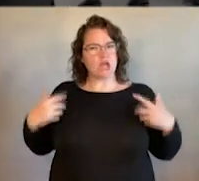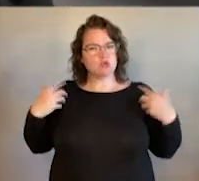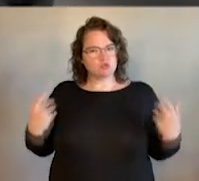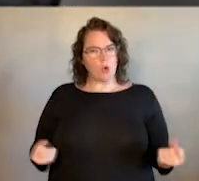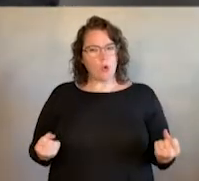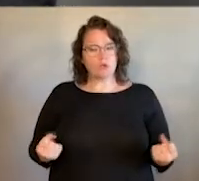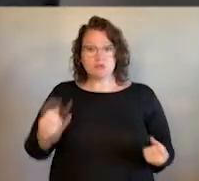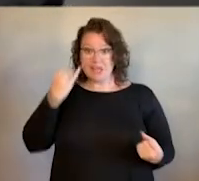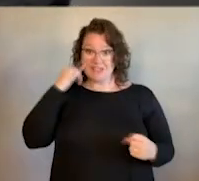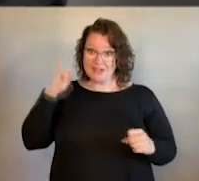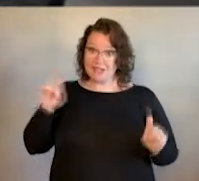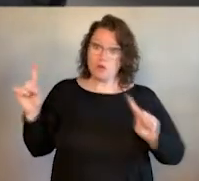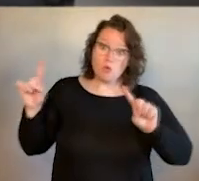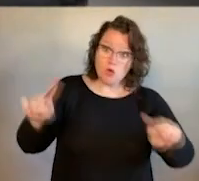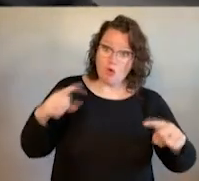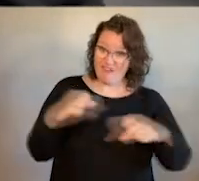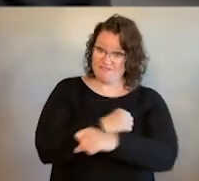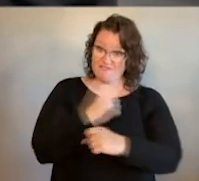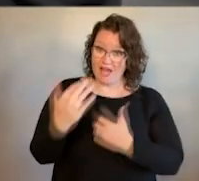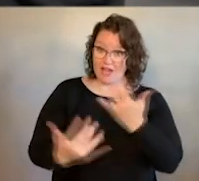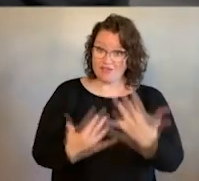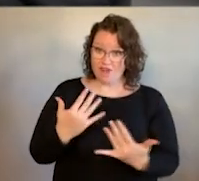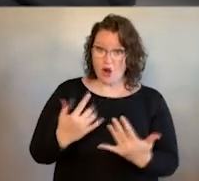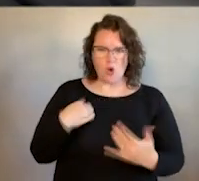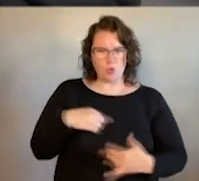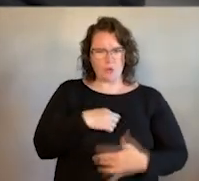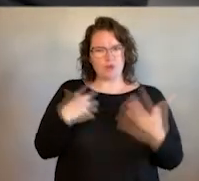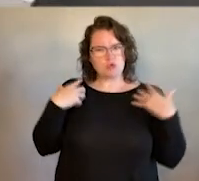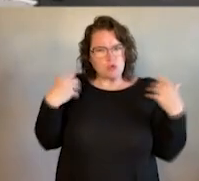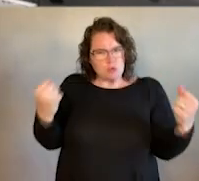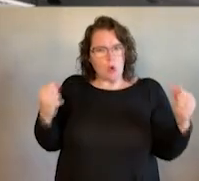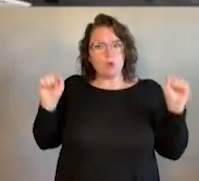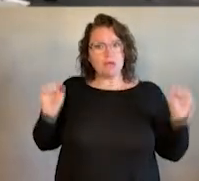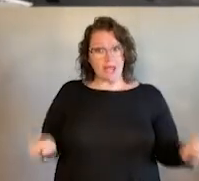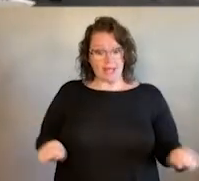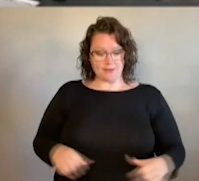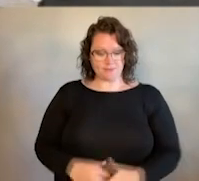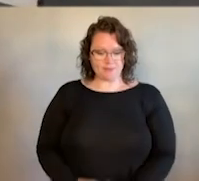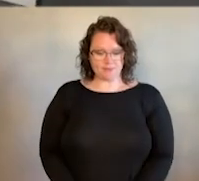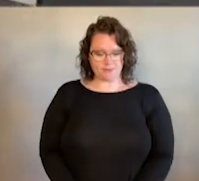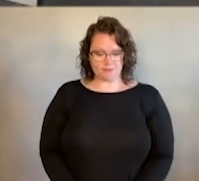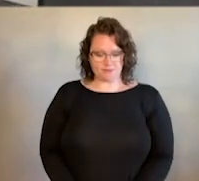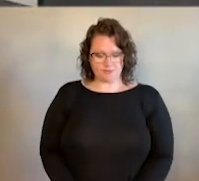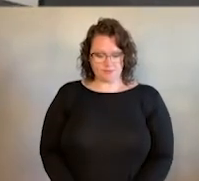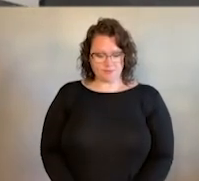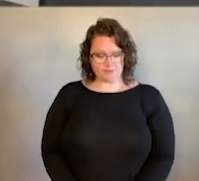come and fight a fire, we are able to do so.